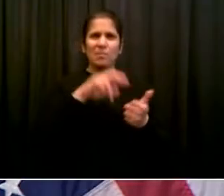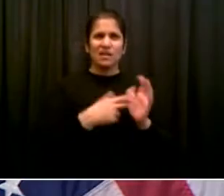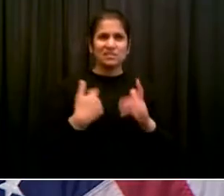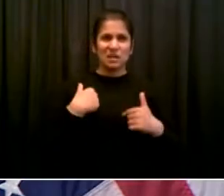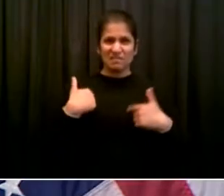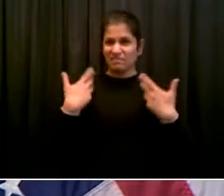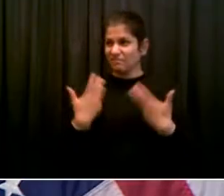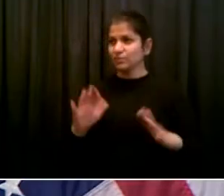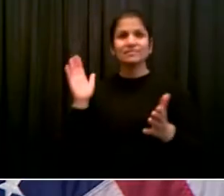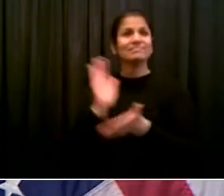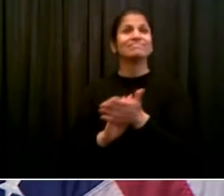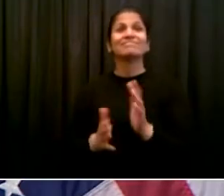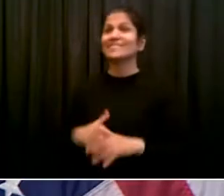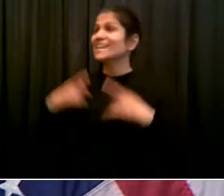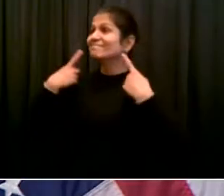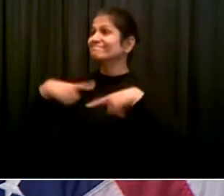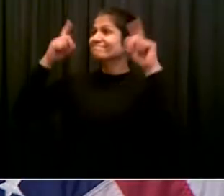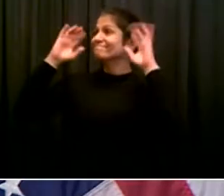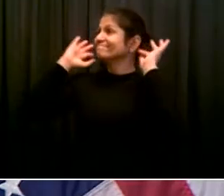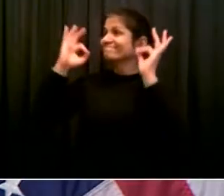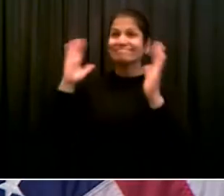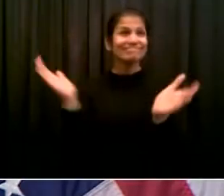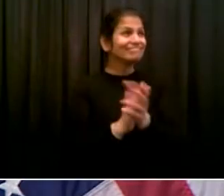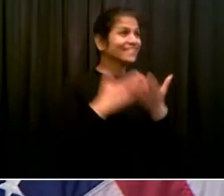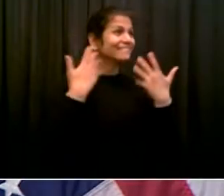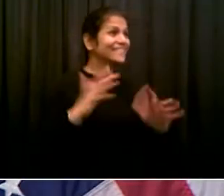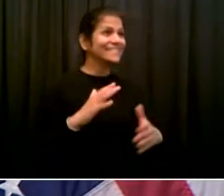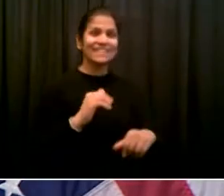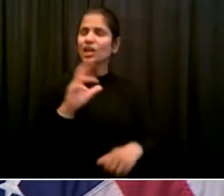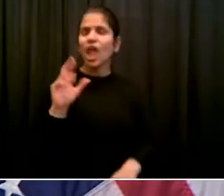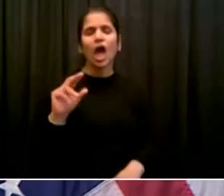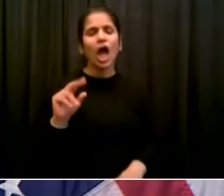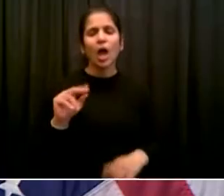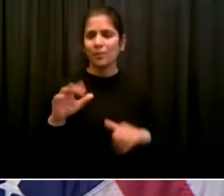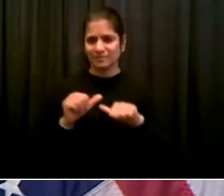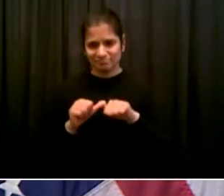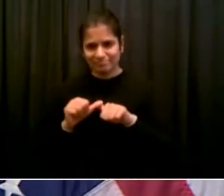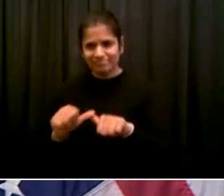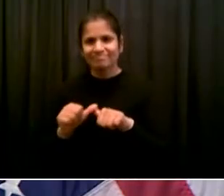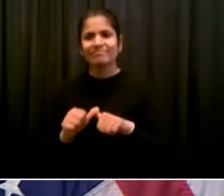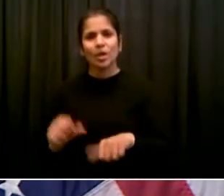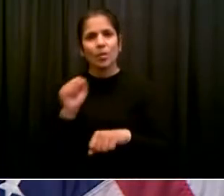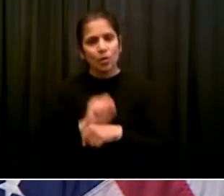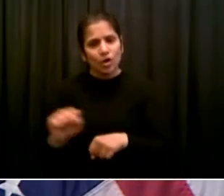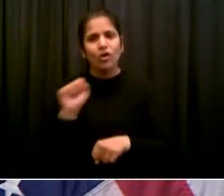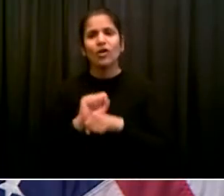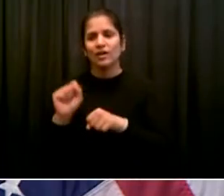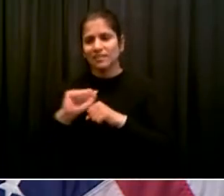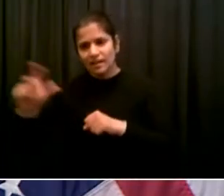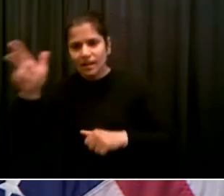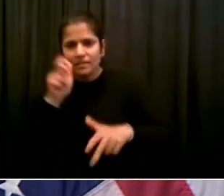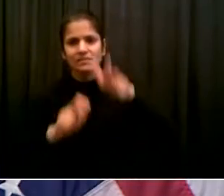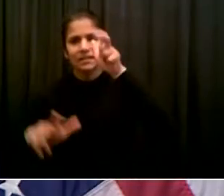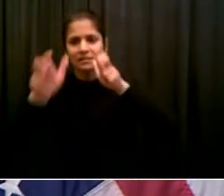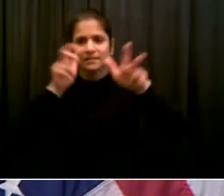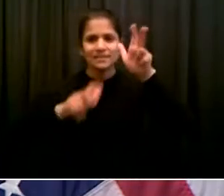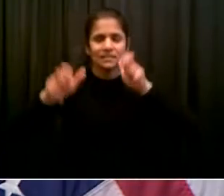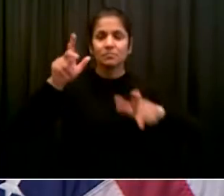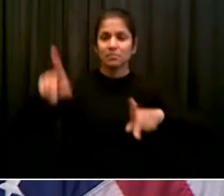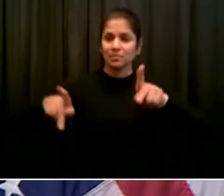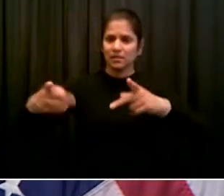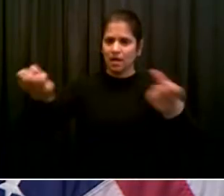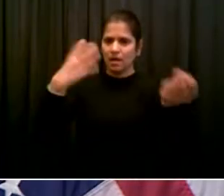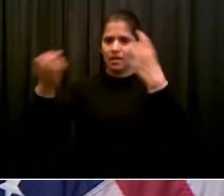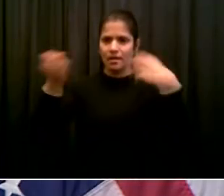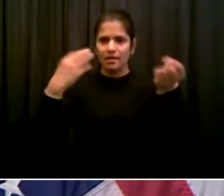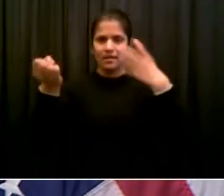So, they wanted to be heard, and the accountability and trust were really key themes that we heard